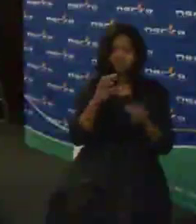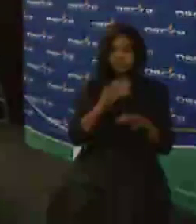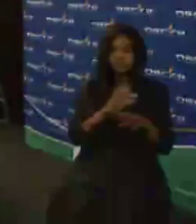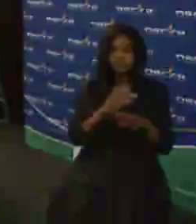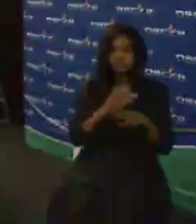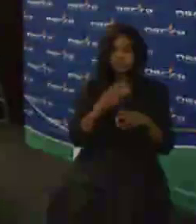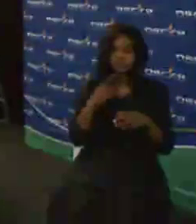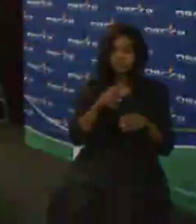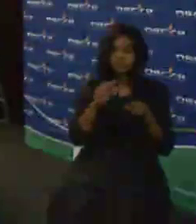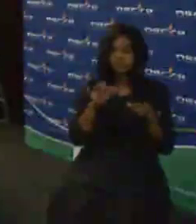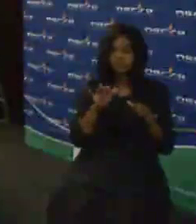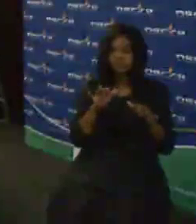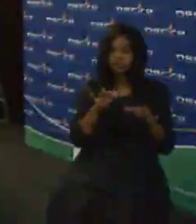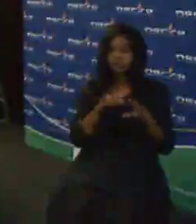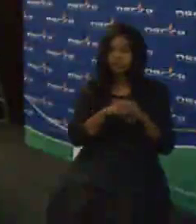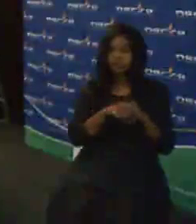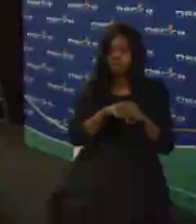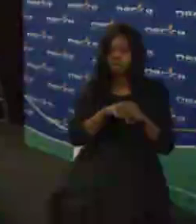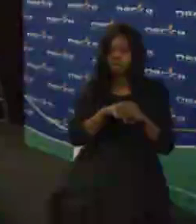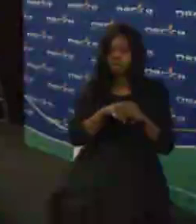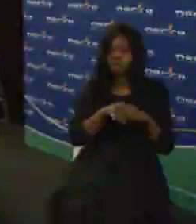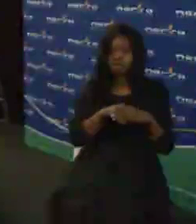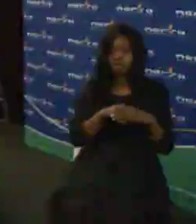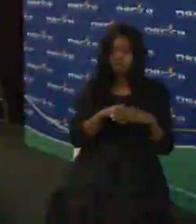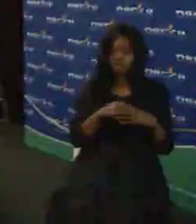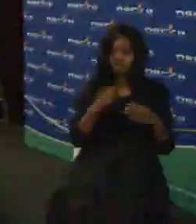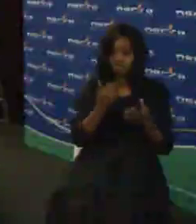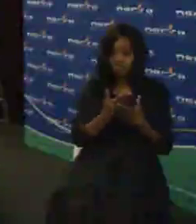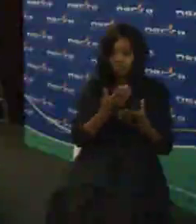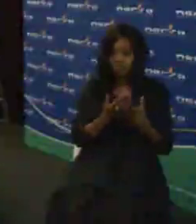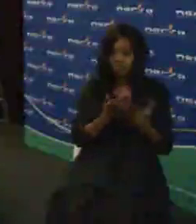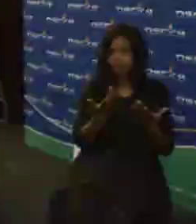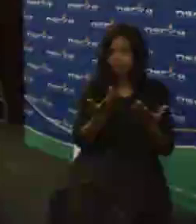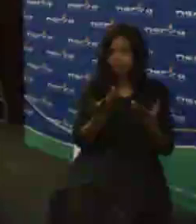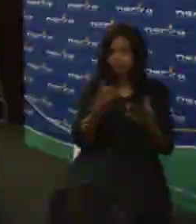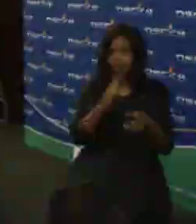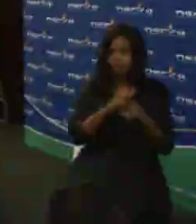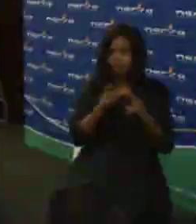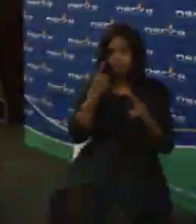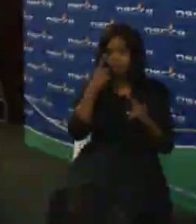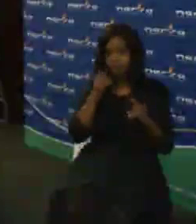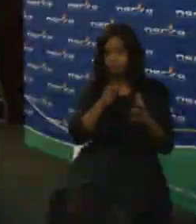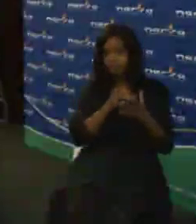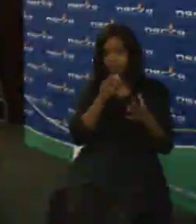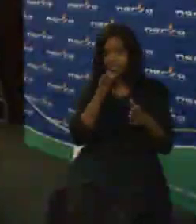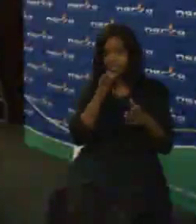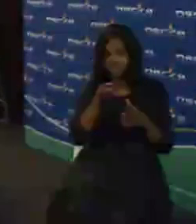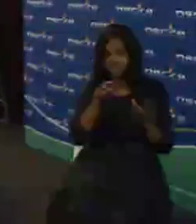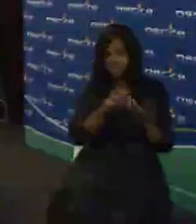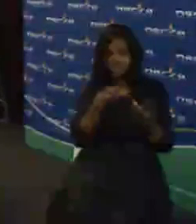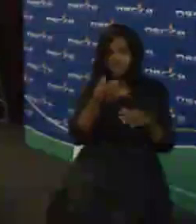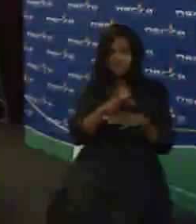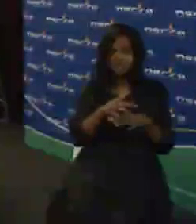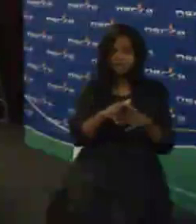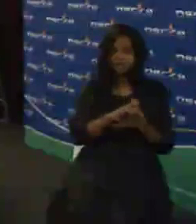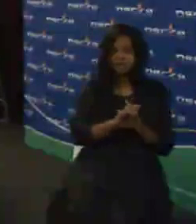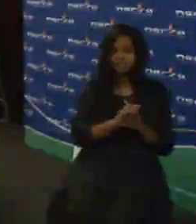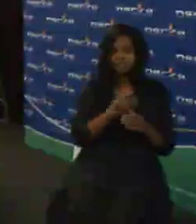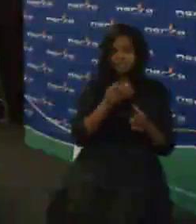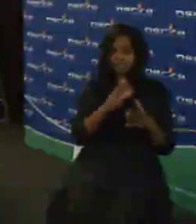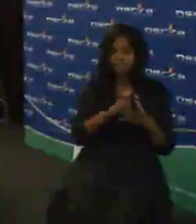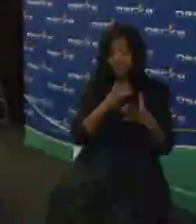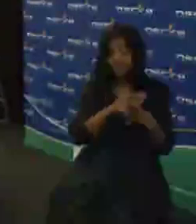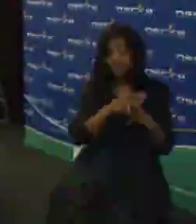example 70% availability, really is something outside of the market. And therefore to